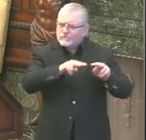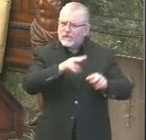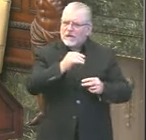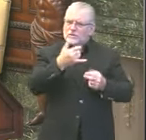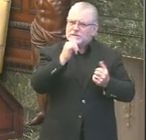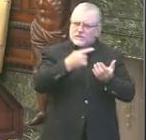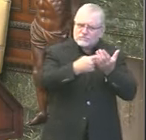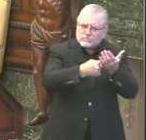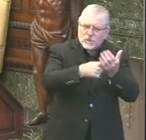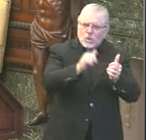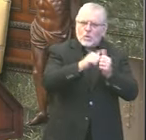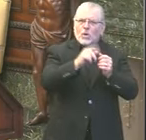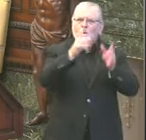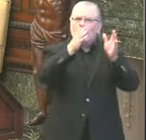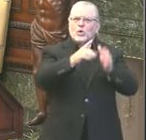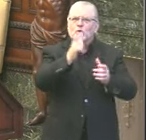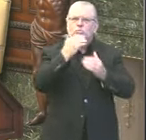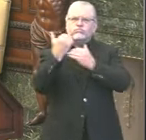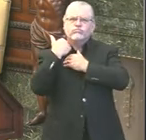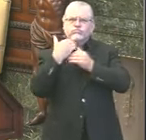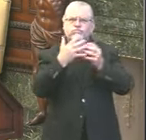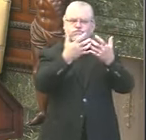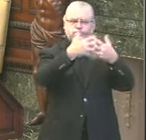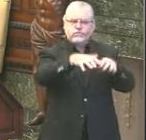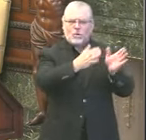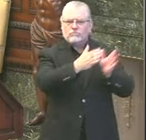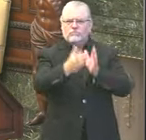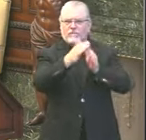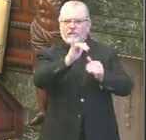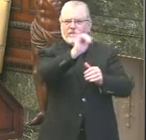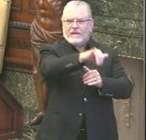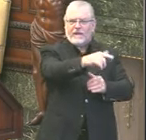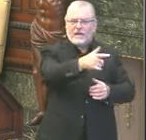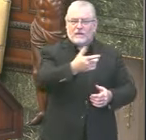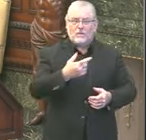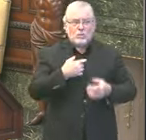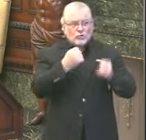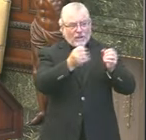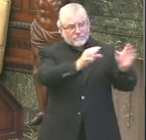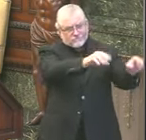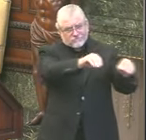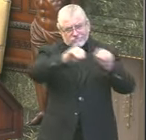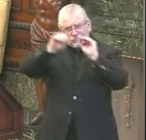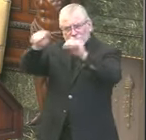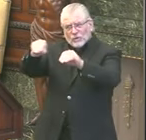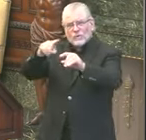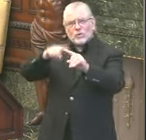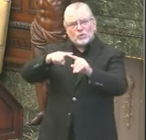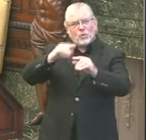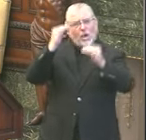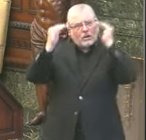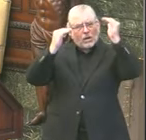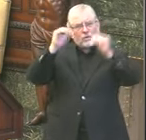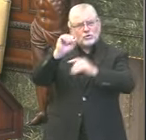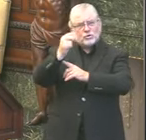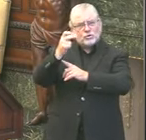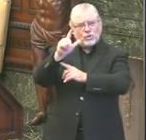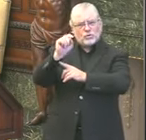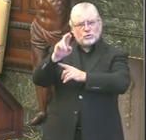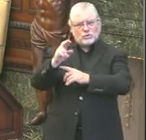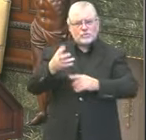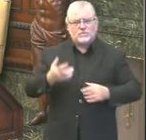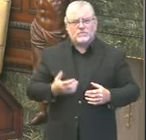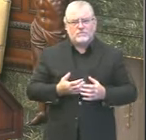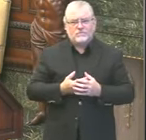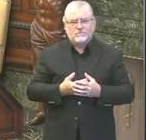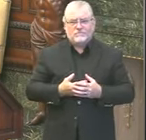to get people who are unsheltered into shelter. At some point in time, we'll have to assess the health and safety issues